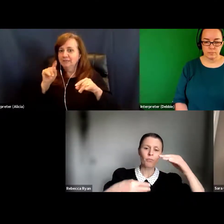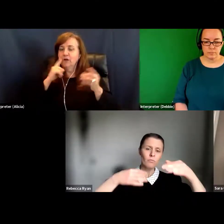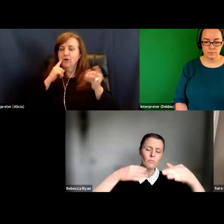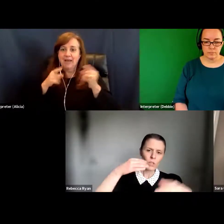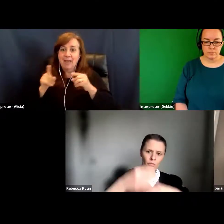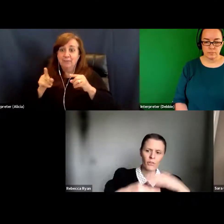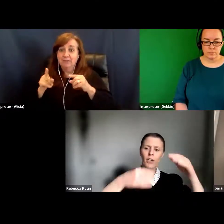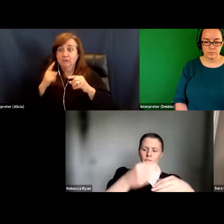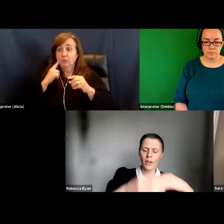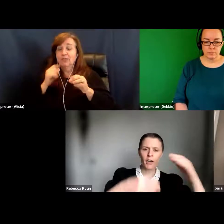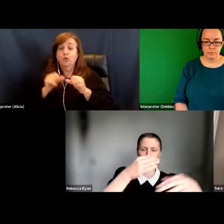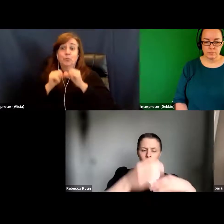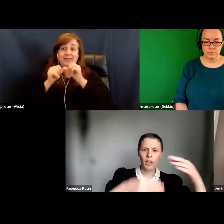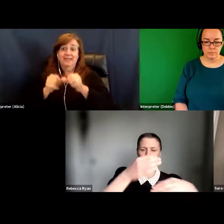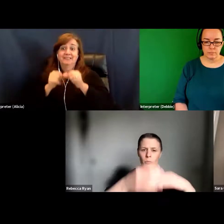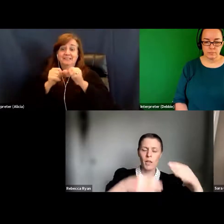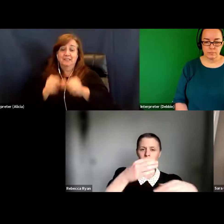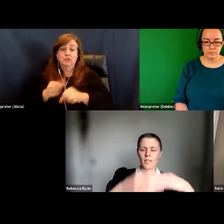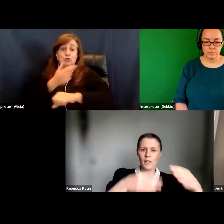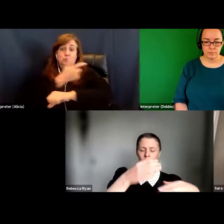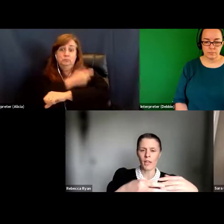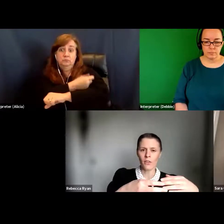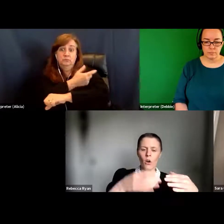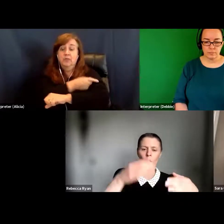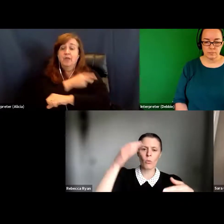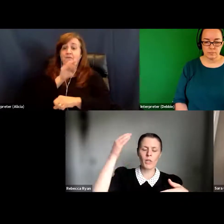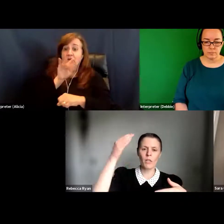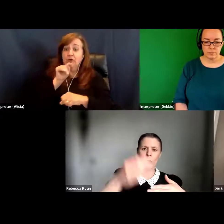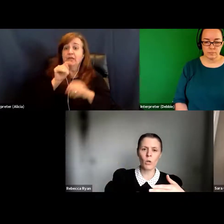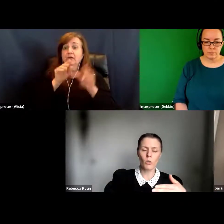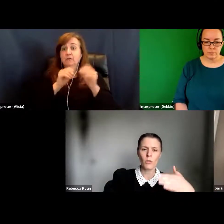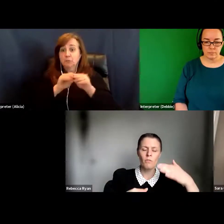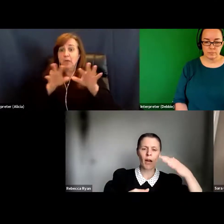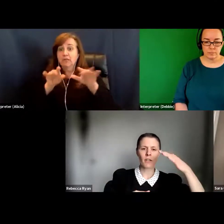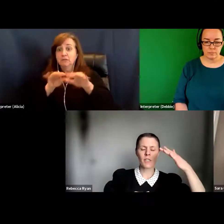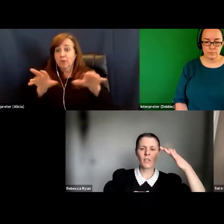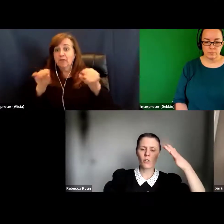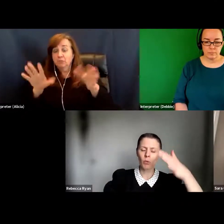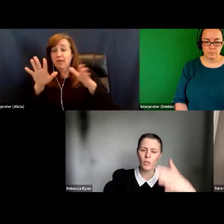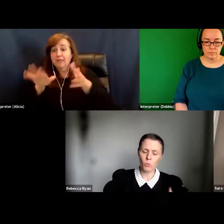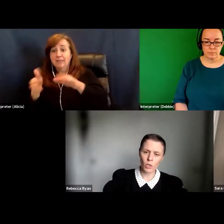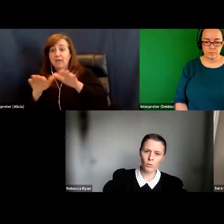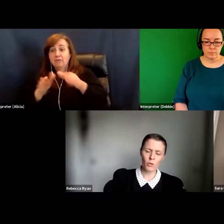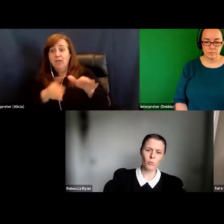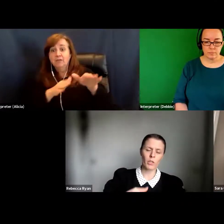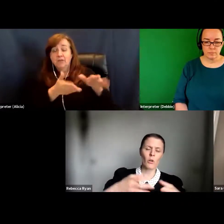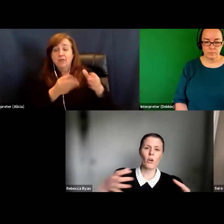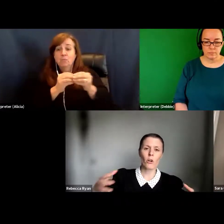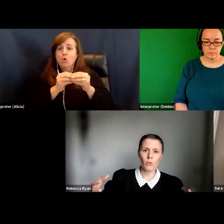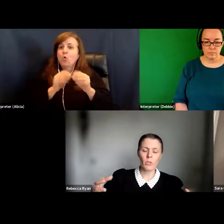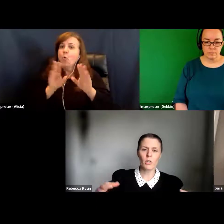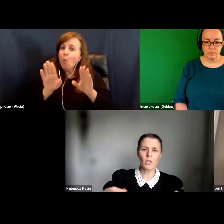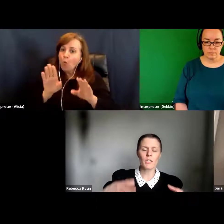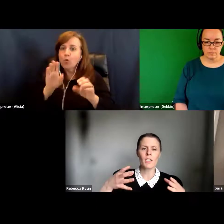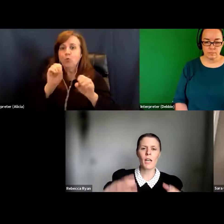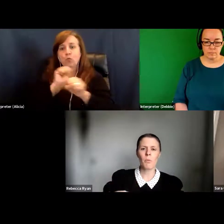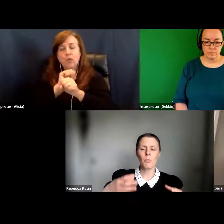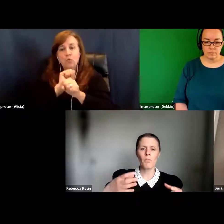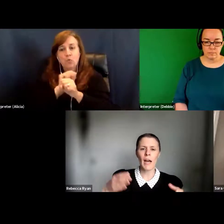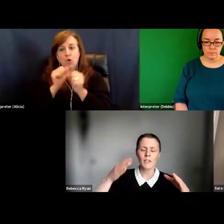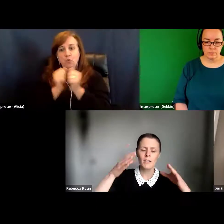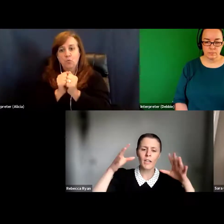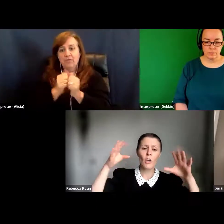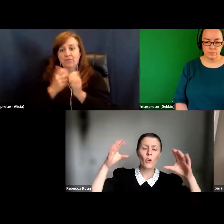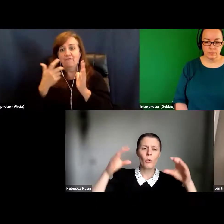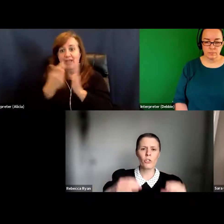of variant, spread, death, or we work with vaccines and we work with, herd immunity to get